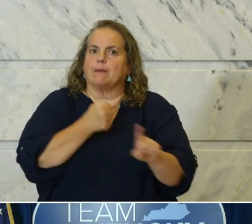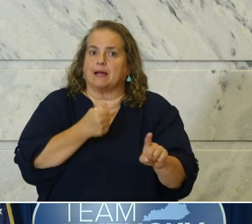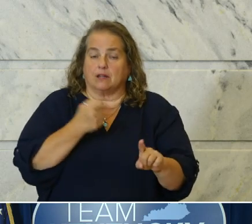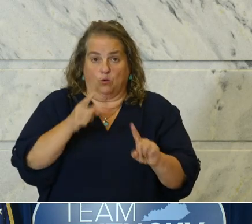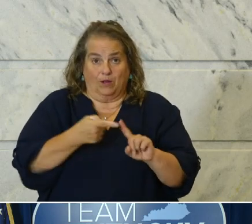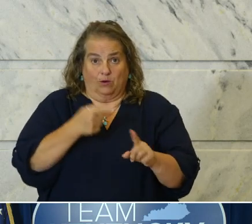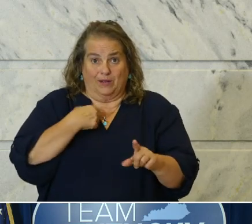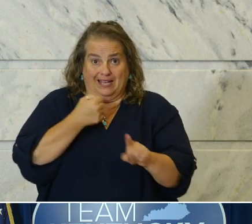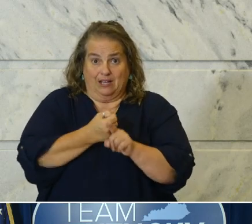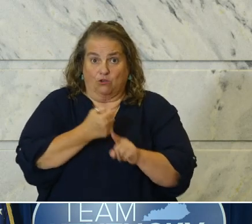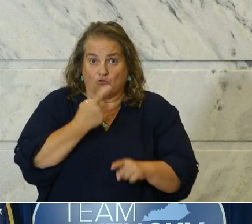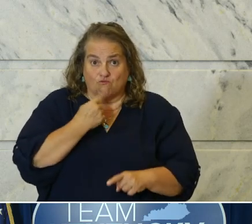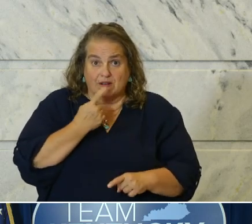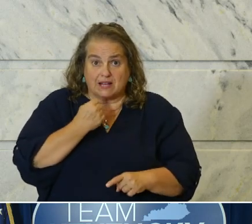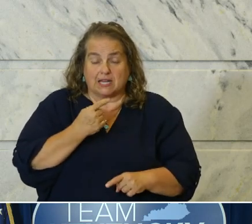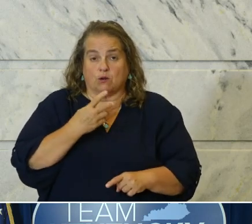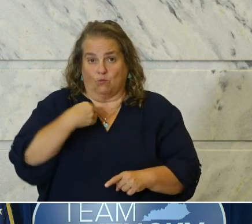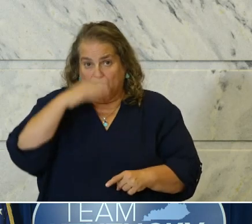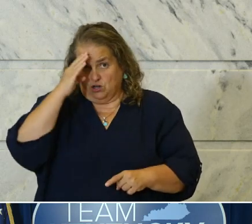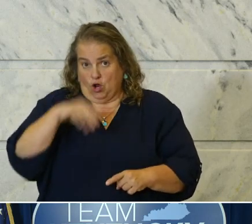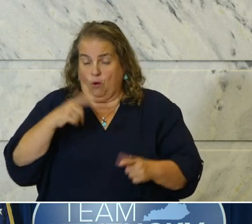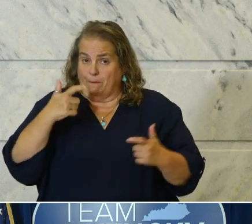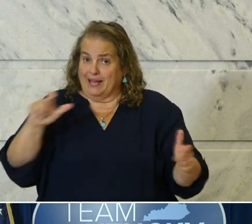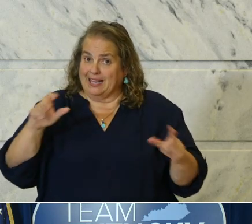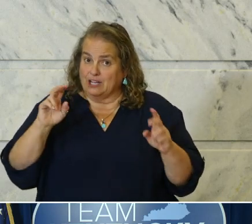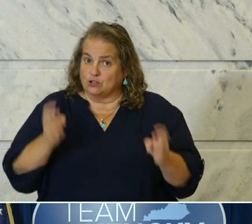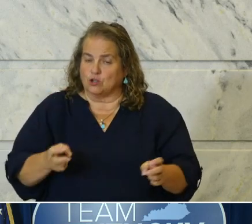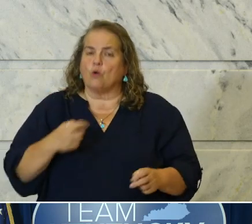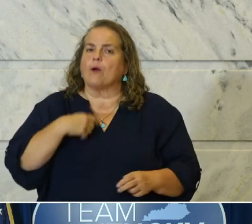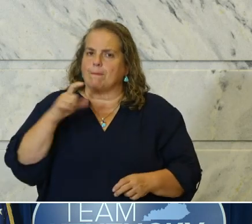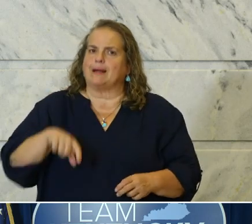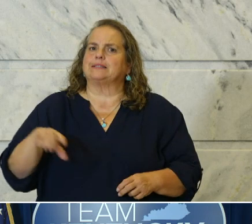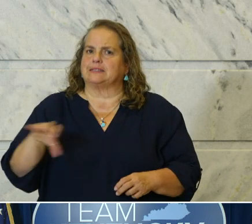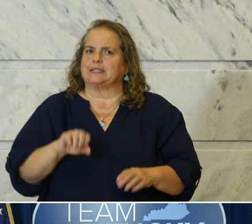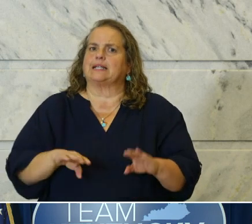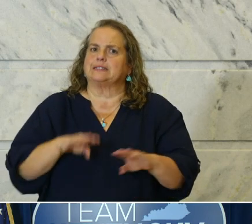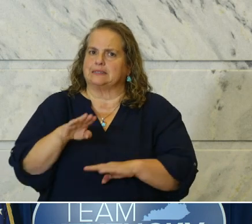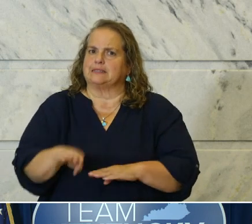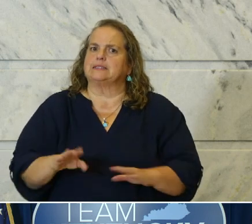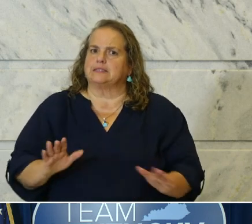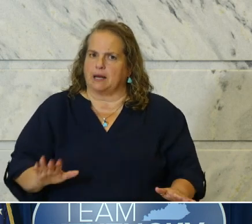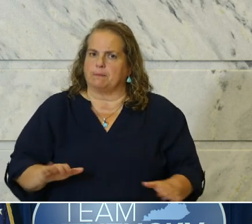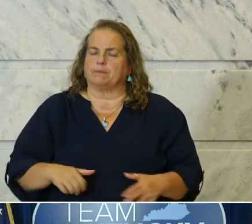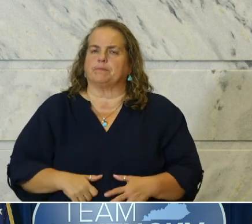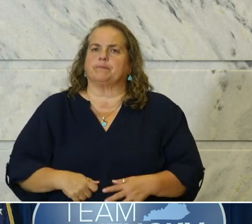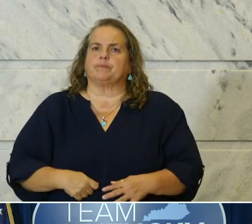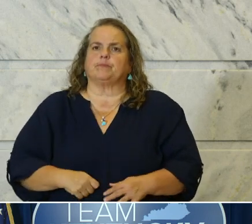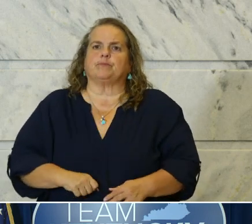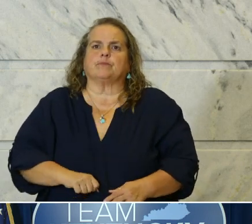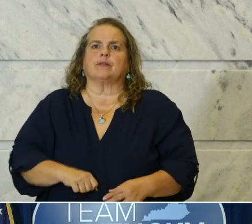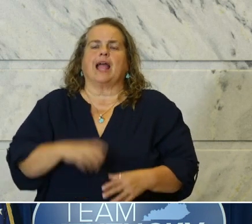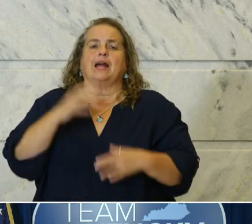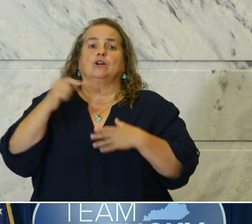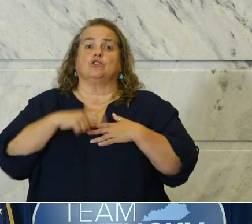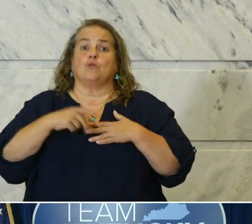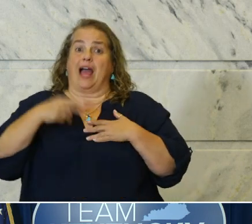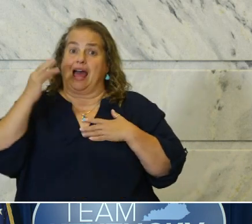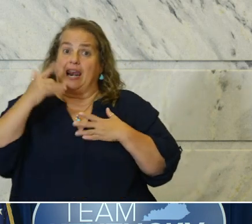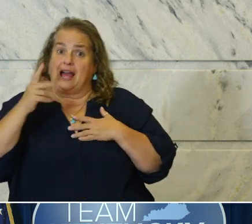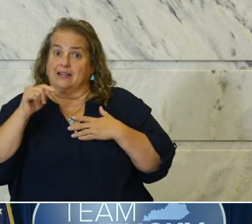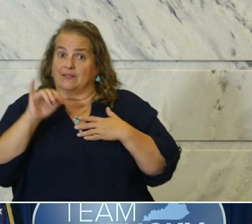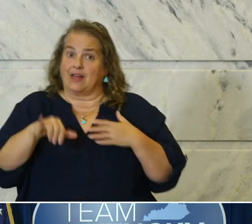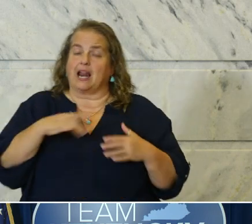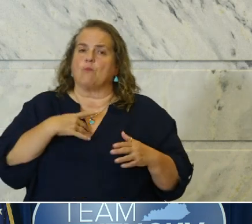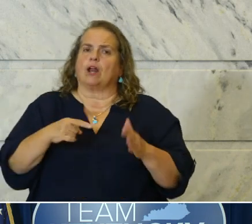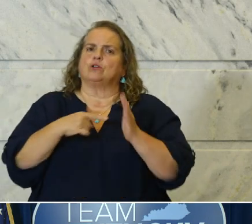red and we know that there are major issues, we got to take steps. And to highlight that, I'd like